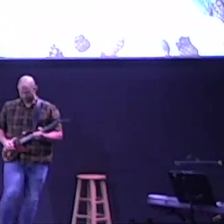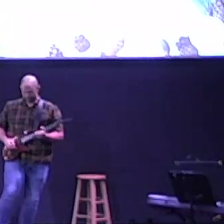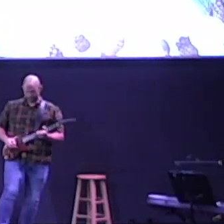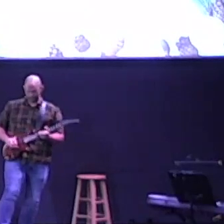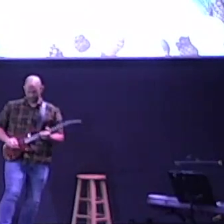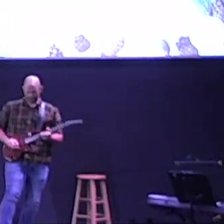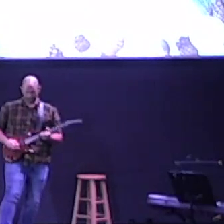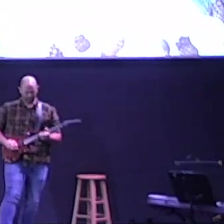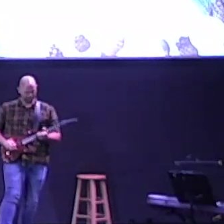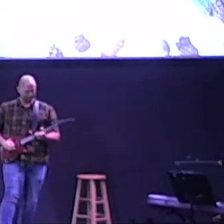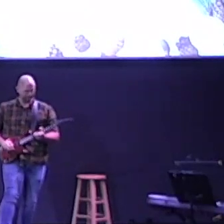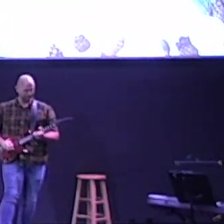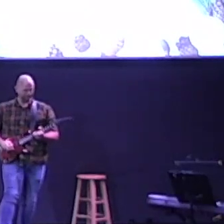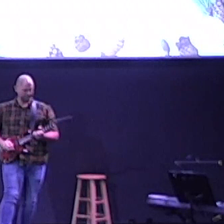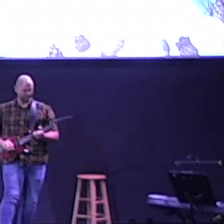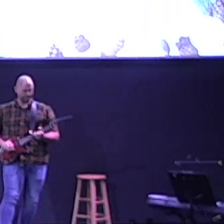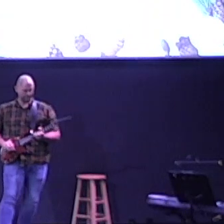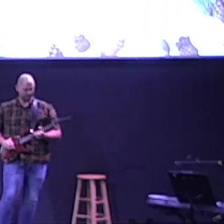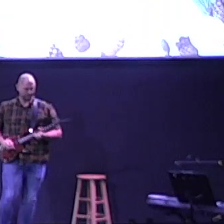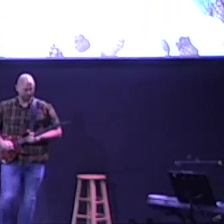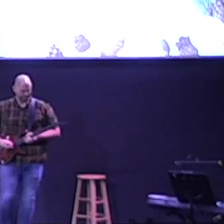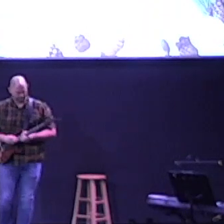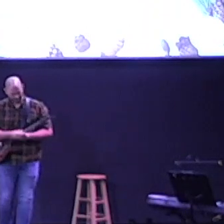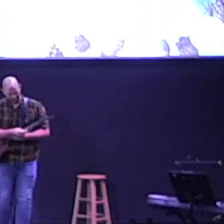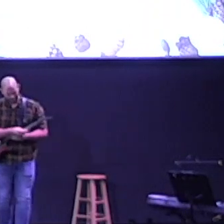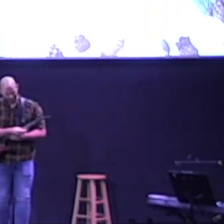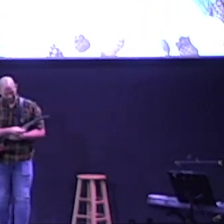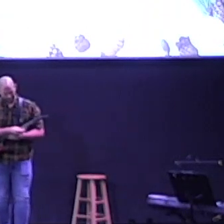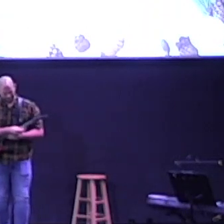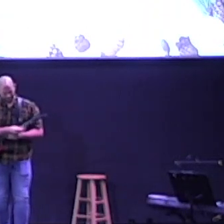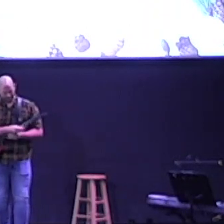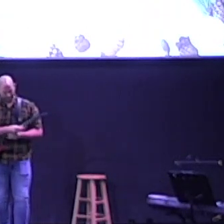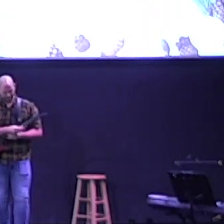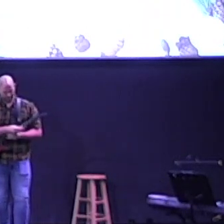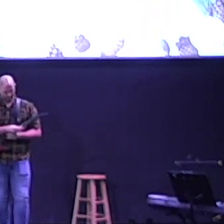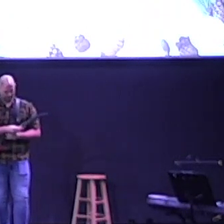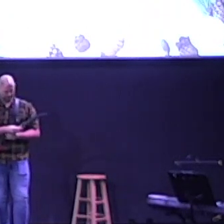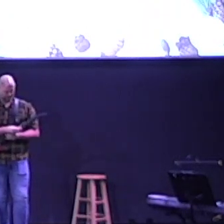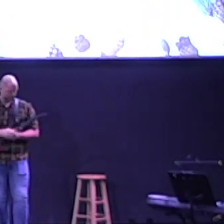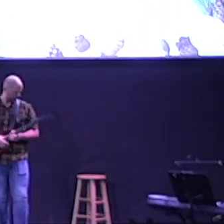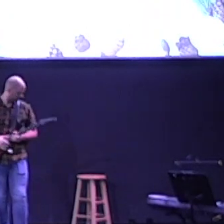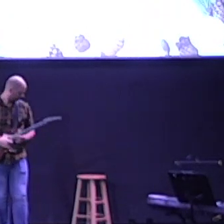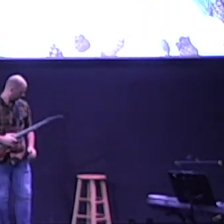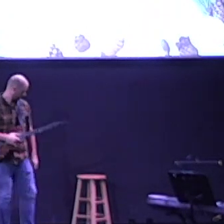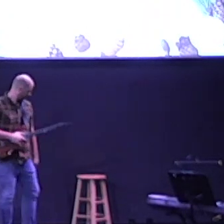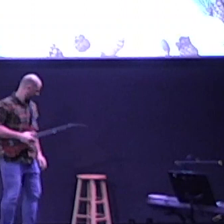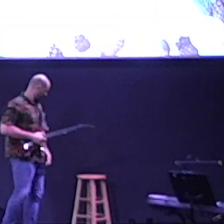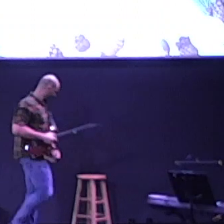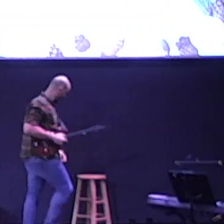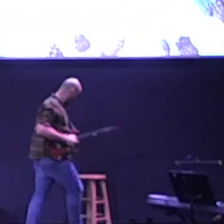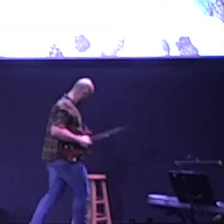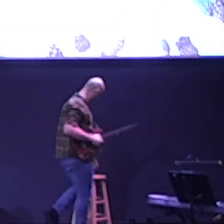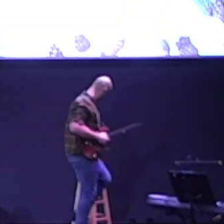Well, good morning once again, and welcome, a special welcome to those that are watching online. It's a new year. There are a bunch of new things